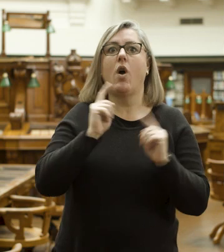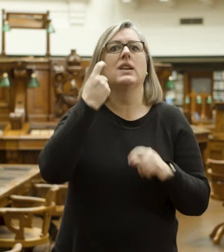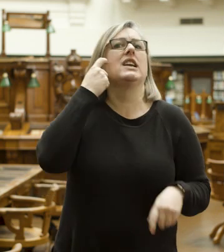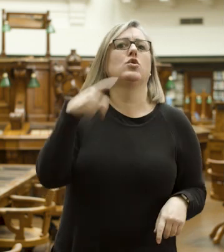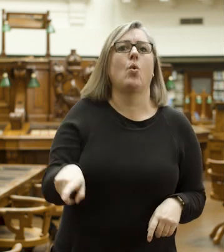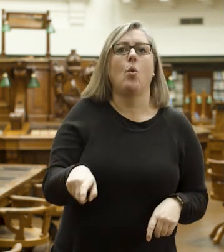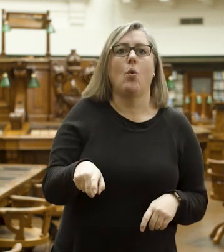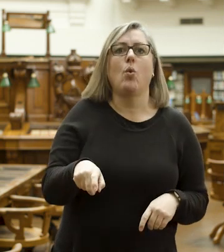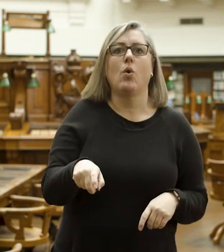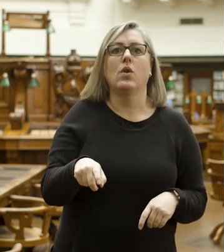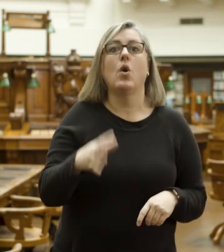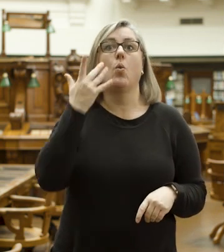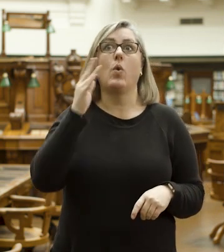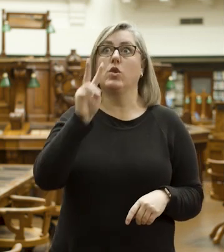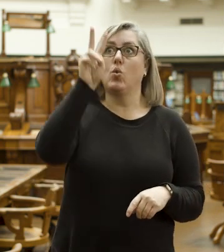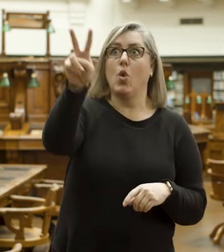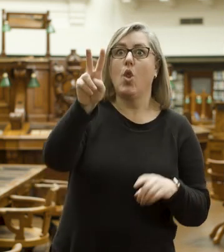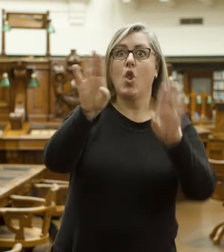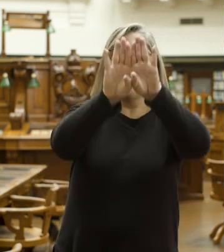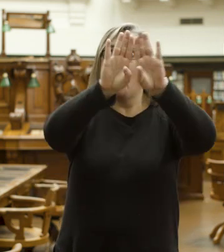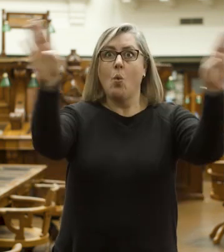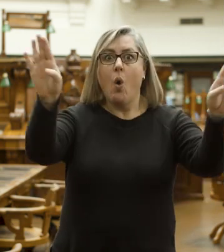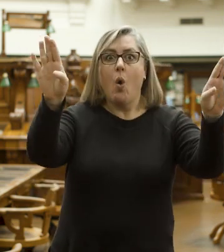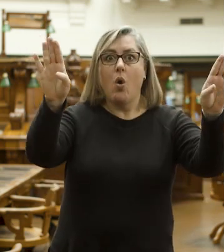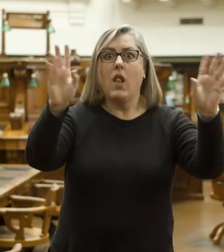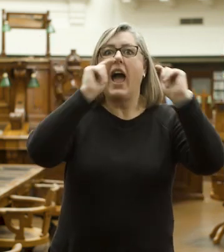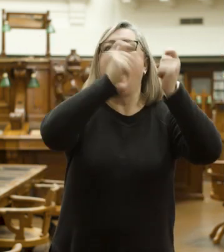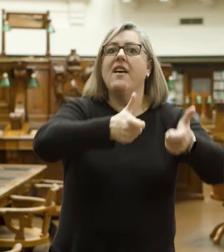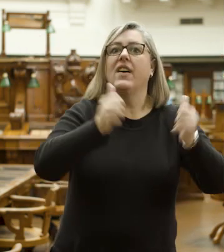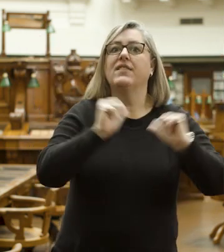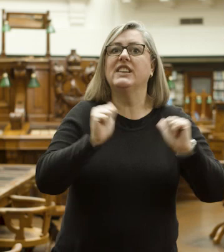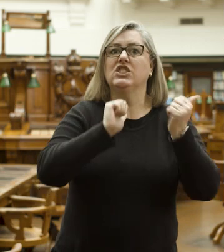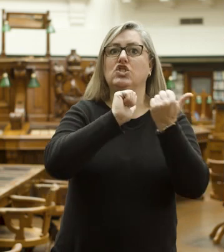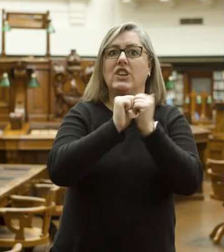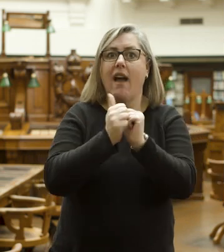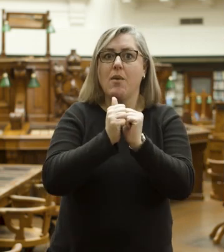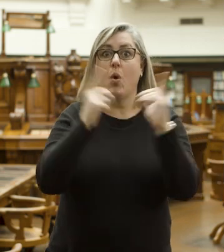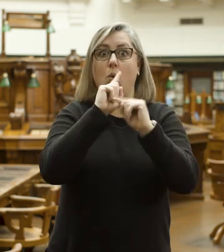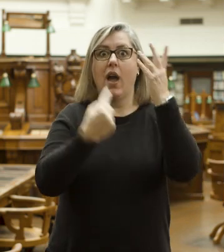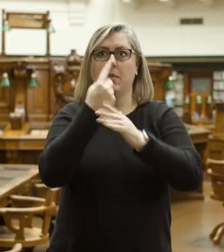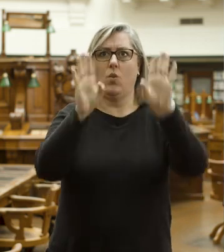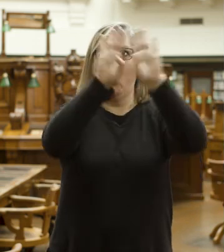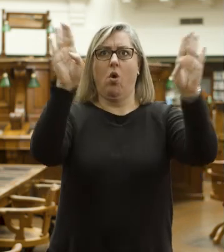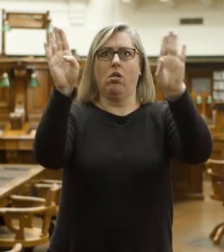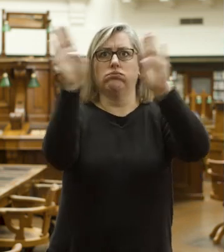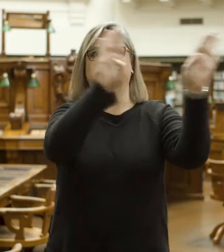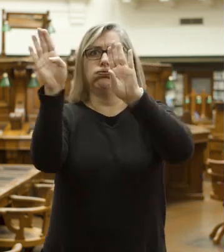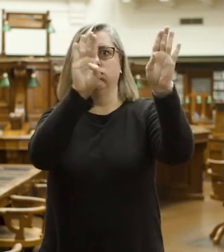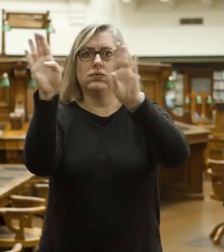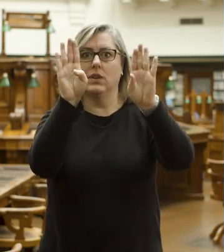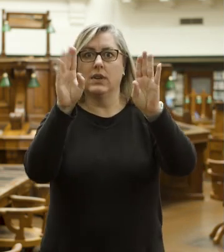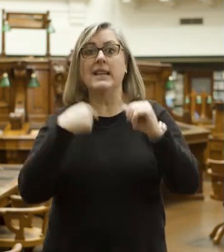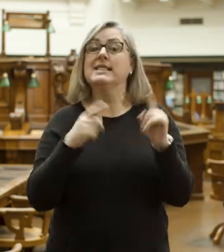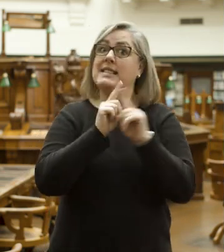that stimuli. When you look at the wall after you've been playing the game for a while, it will appear to move. You get the same effect if you stare at a